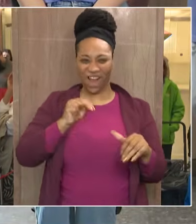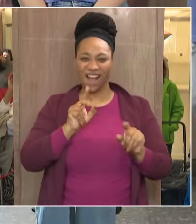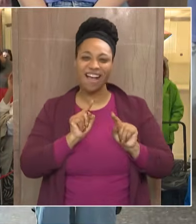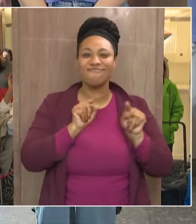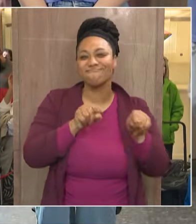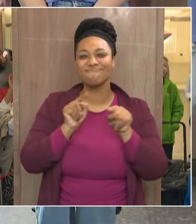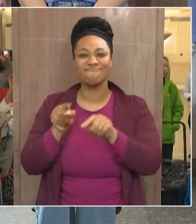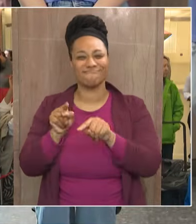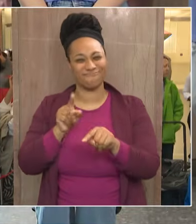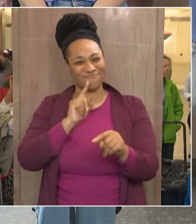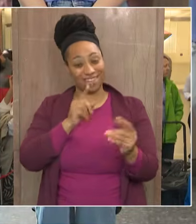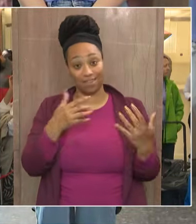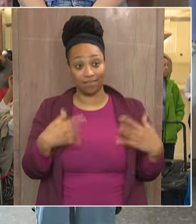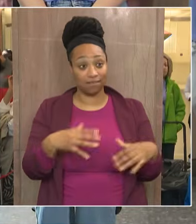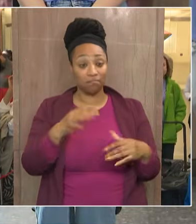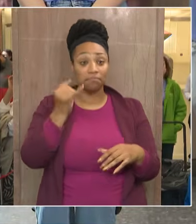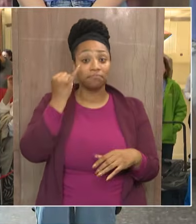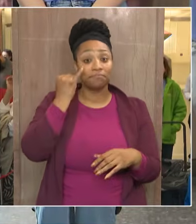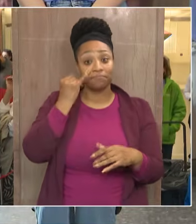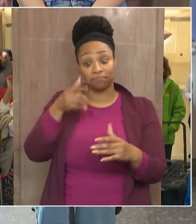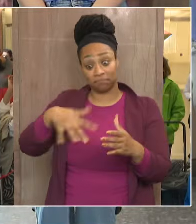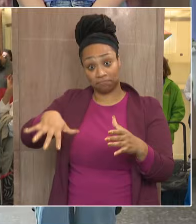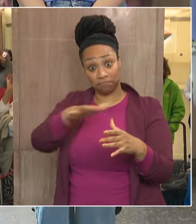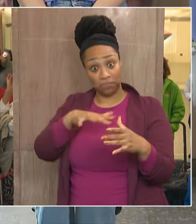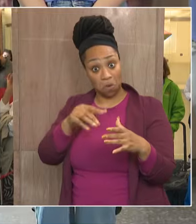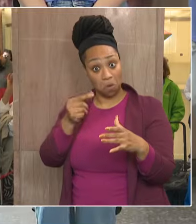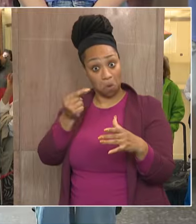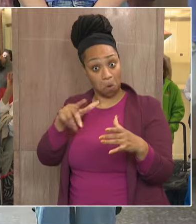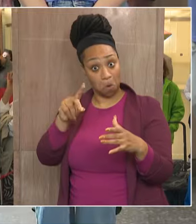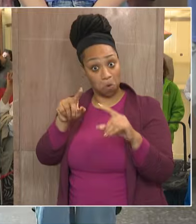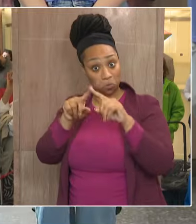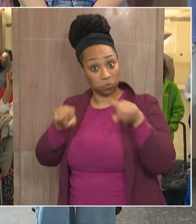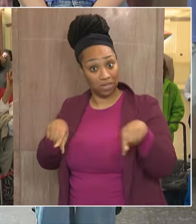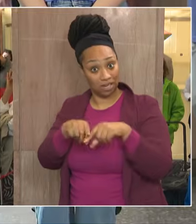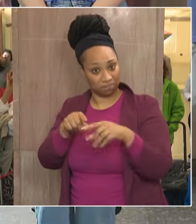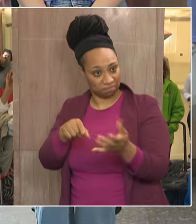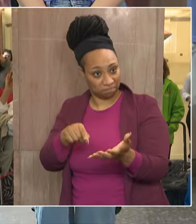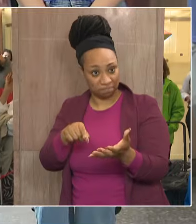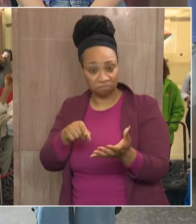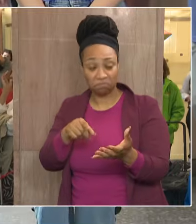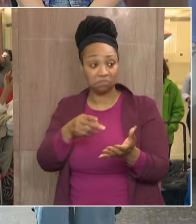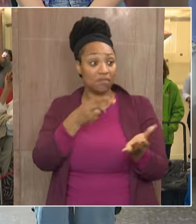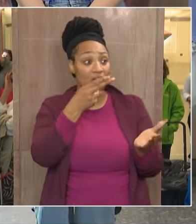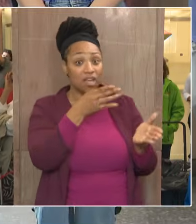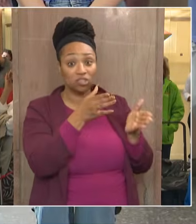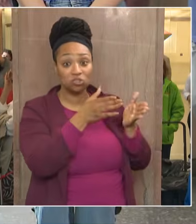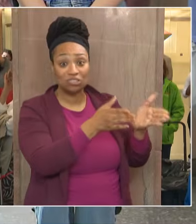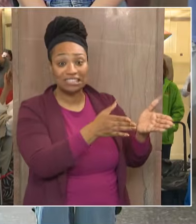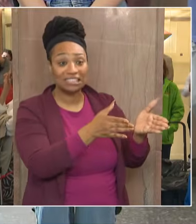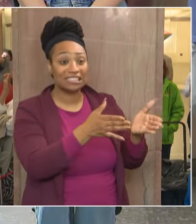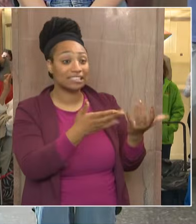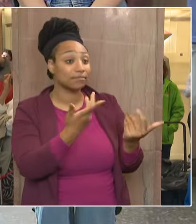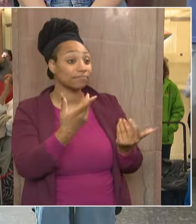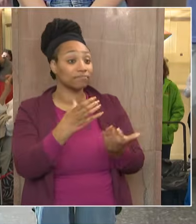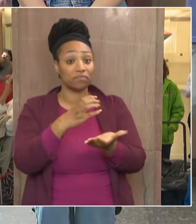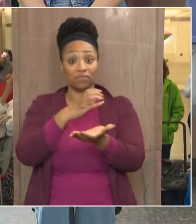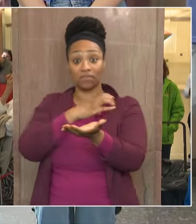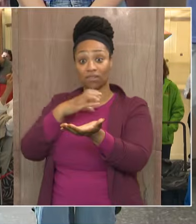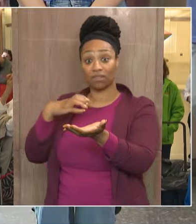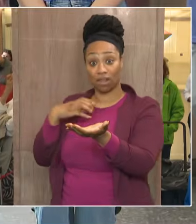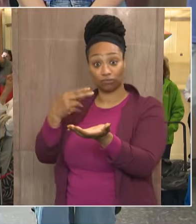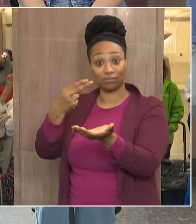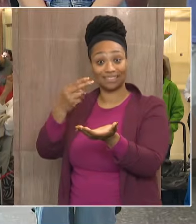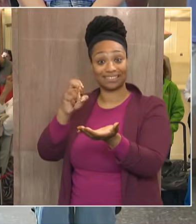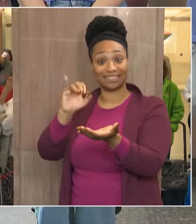Golden Triangle, H Street, Congress Heights, U Street, or any of our 21